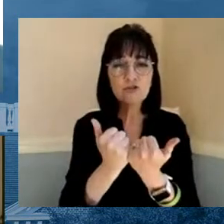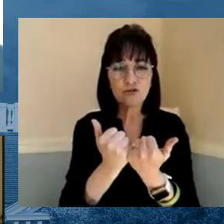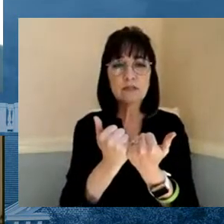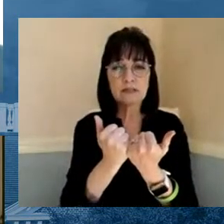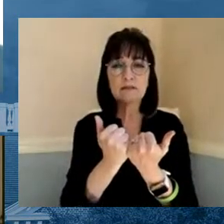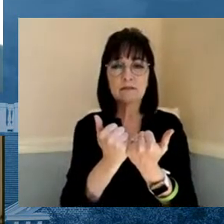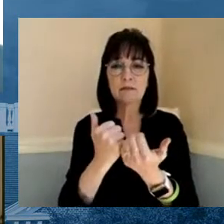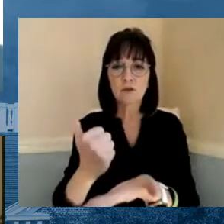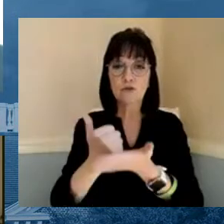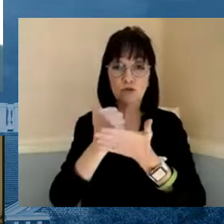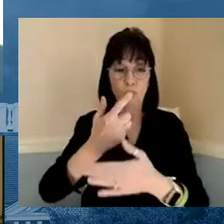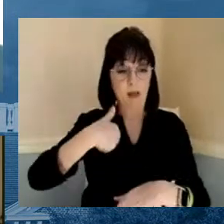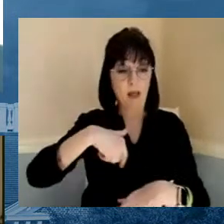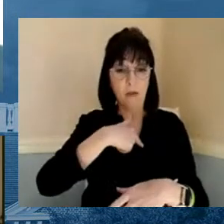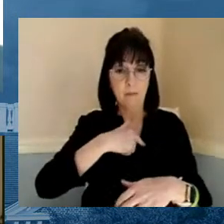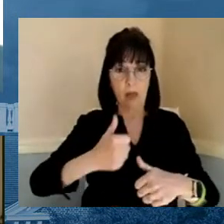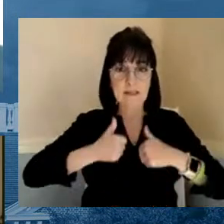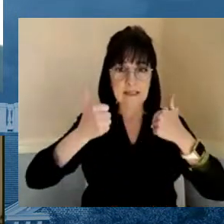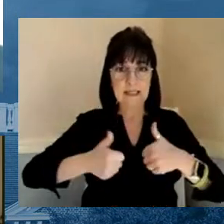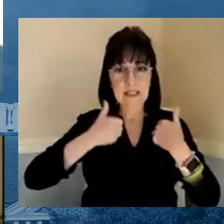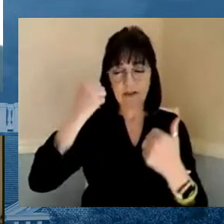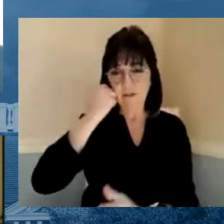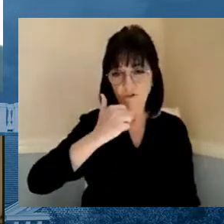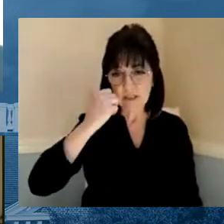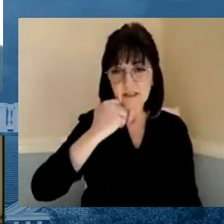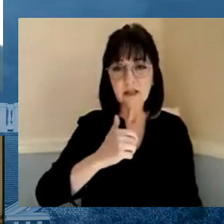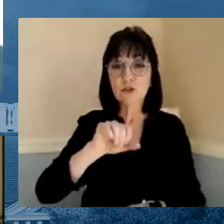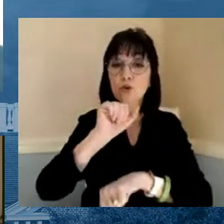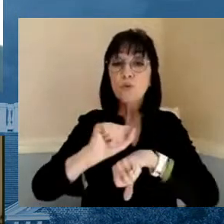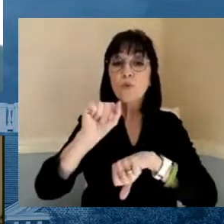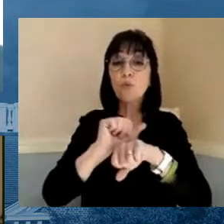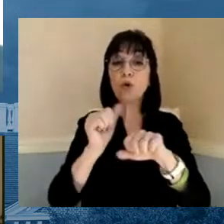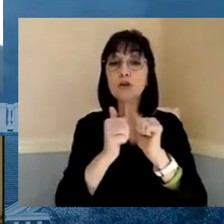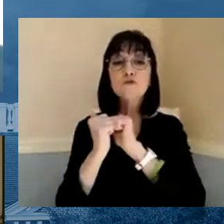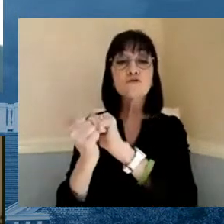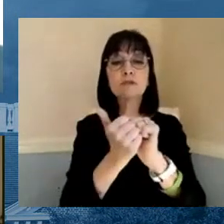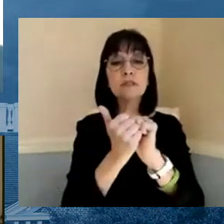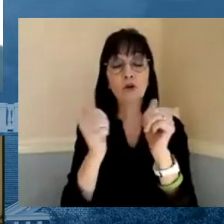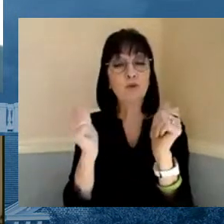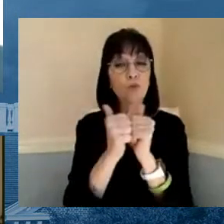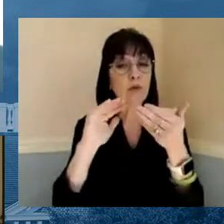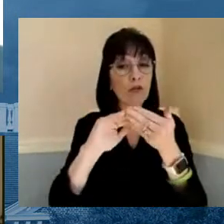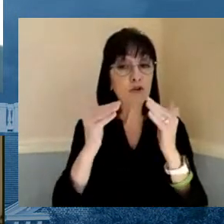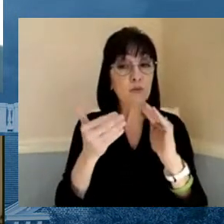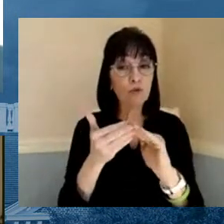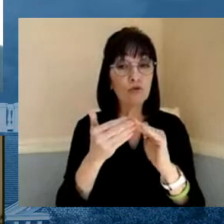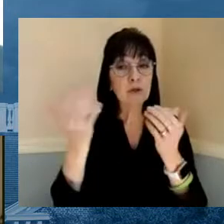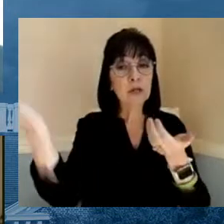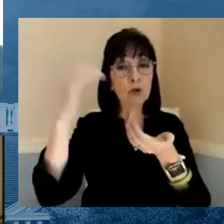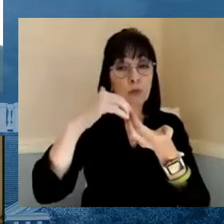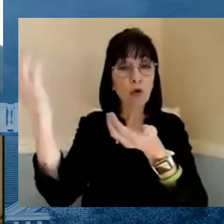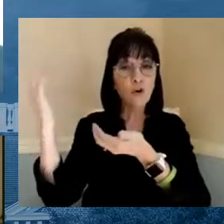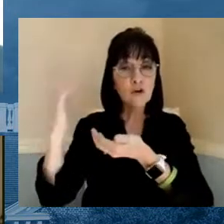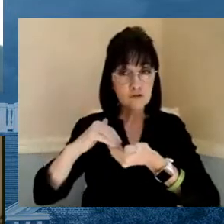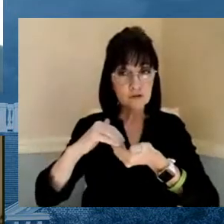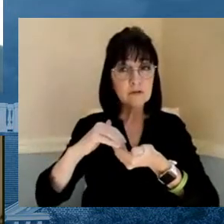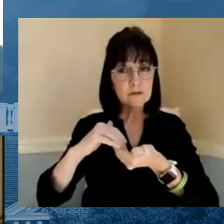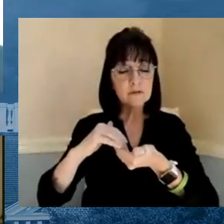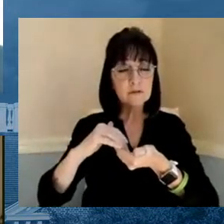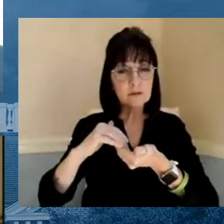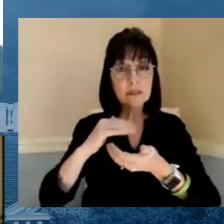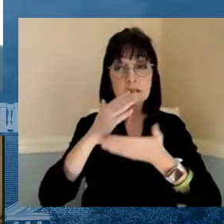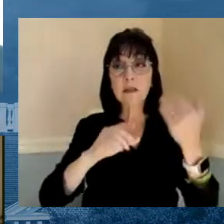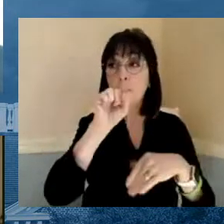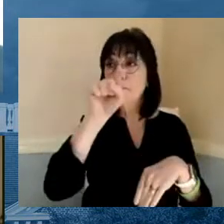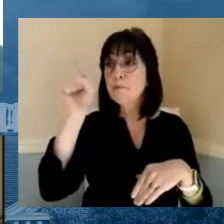living. Working with community partners across the state. They needed help, we were